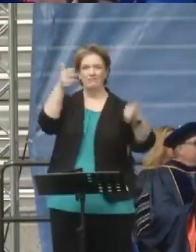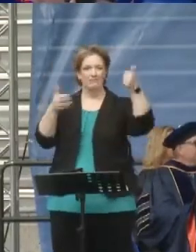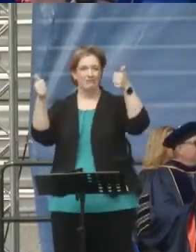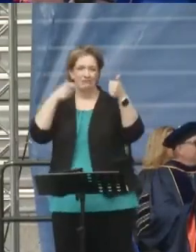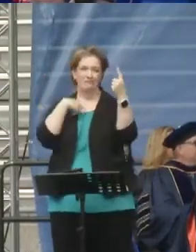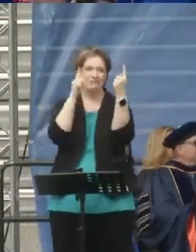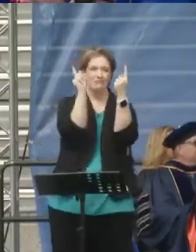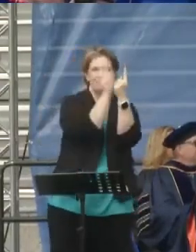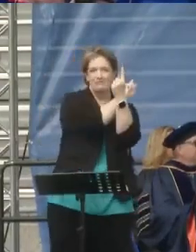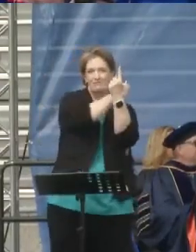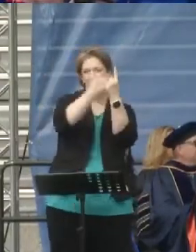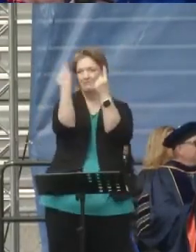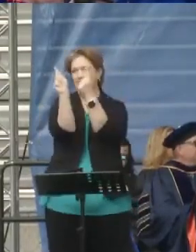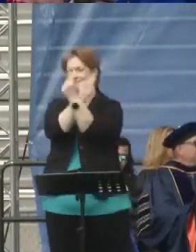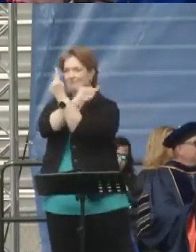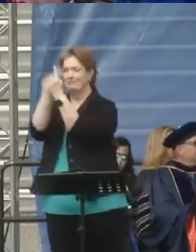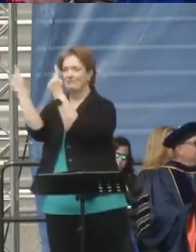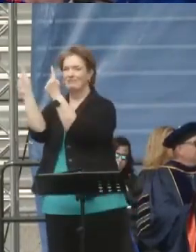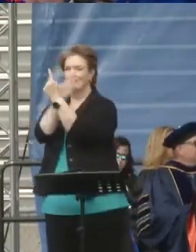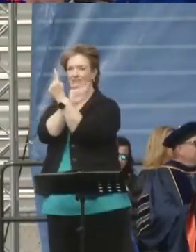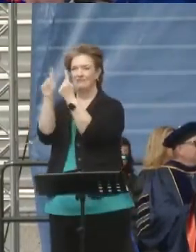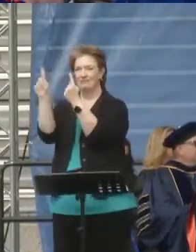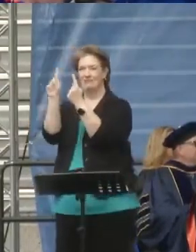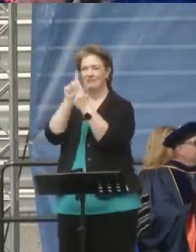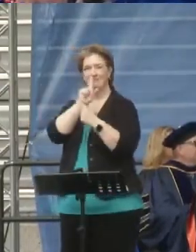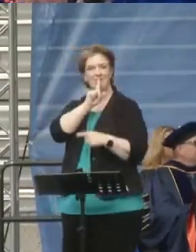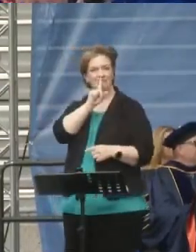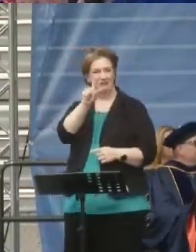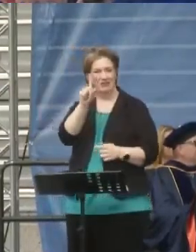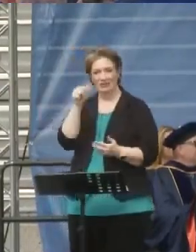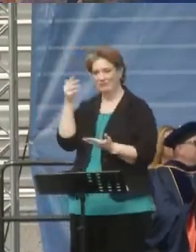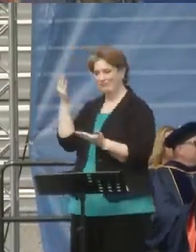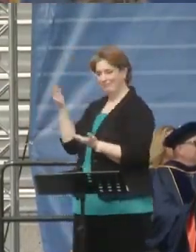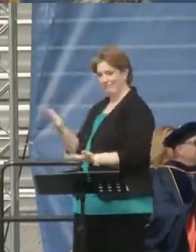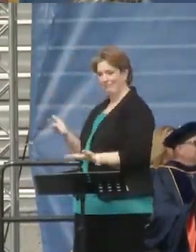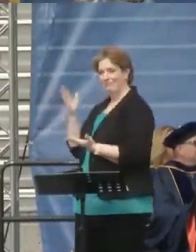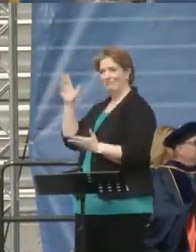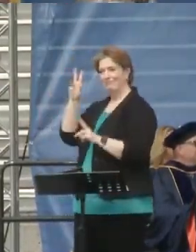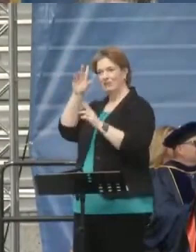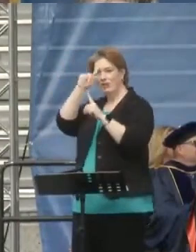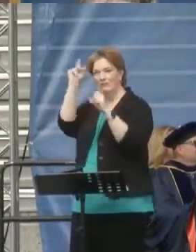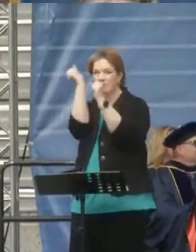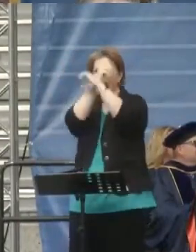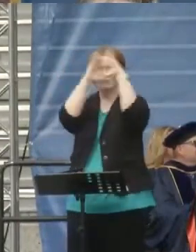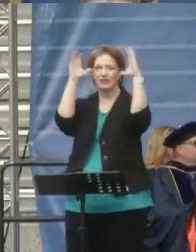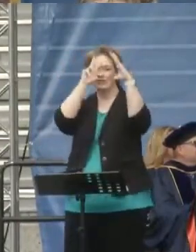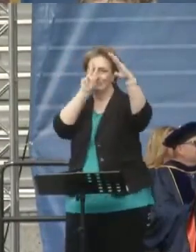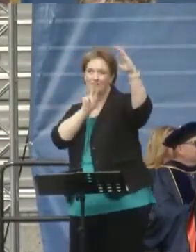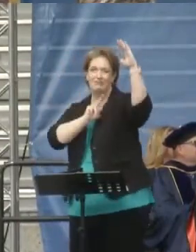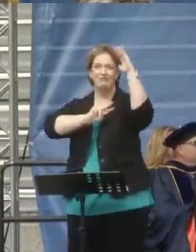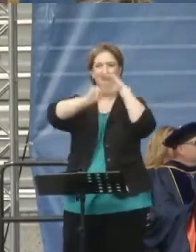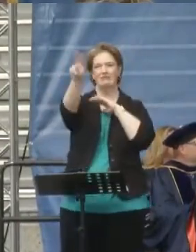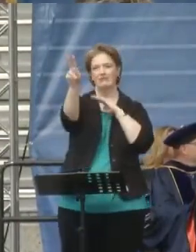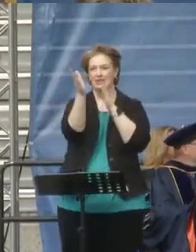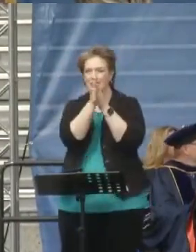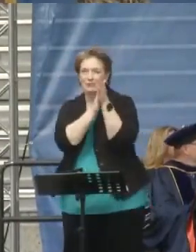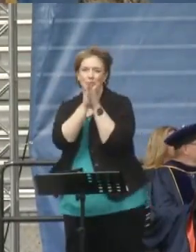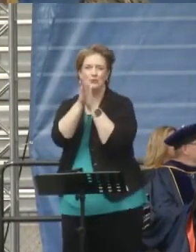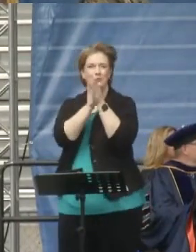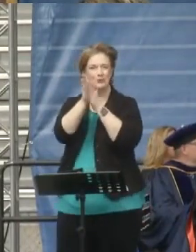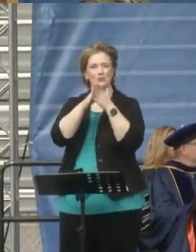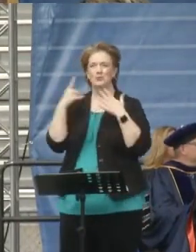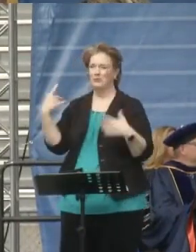energy and vision is truly something special. You are very fortunate to have her.